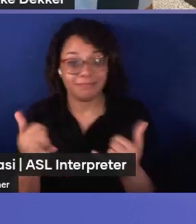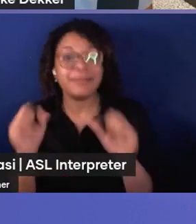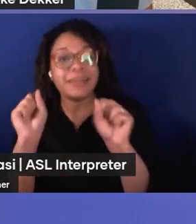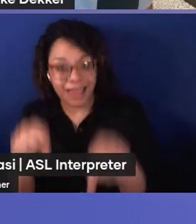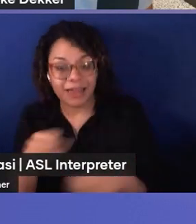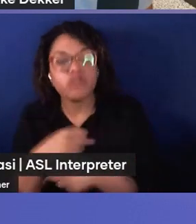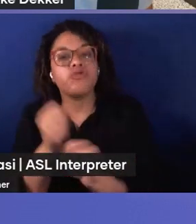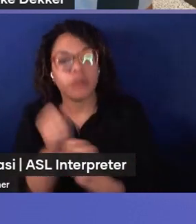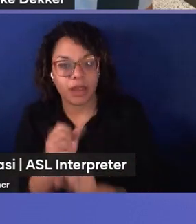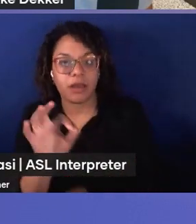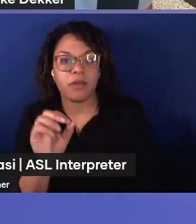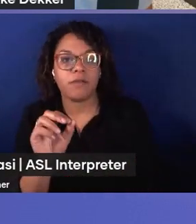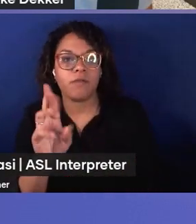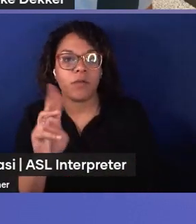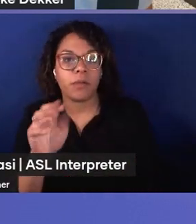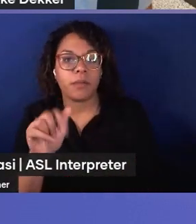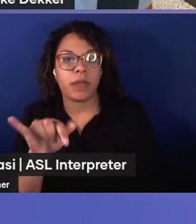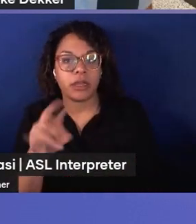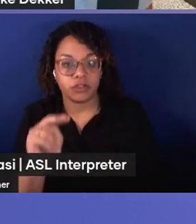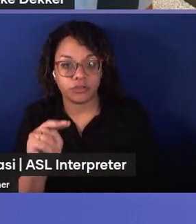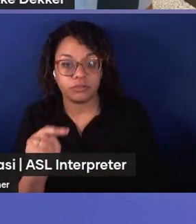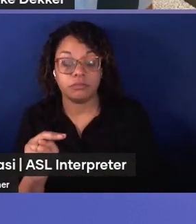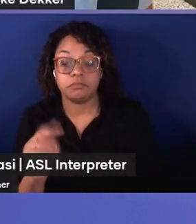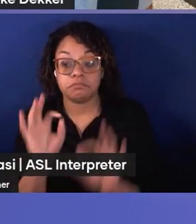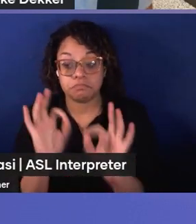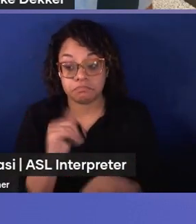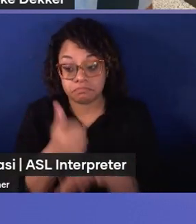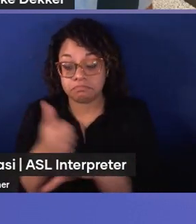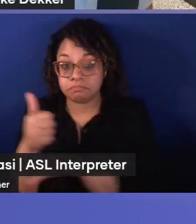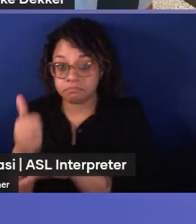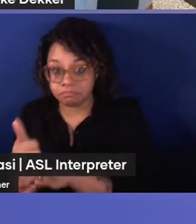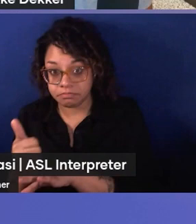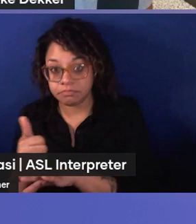formation. Once that's done, the